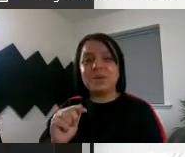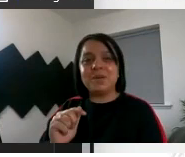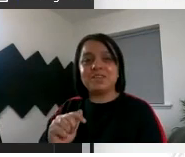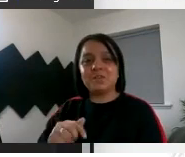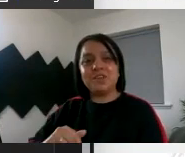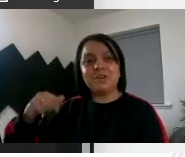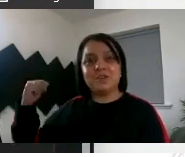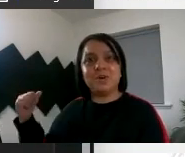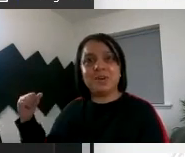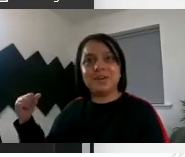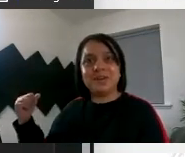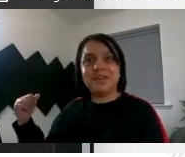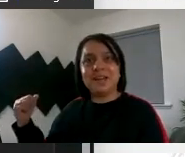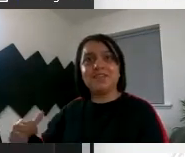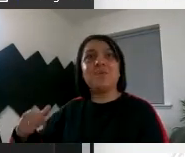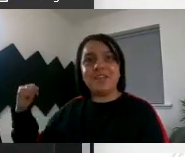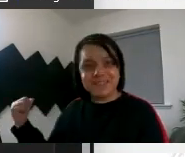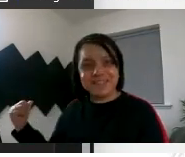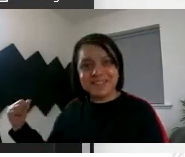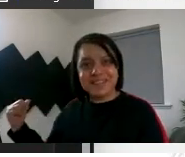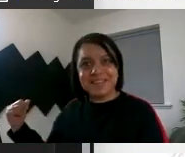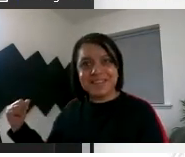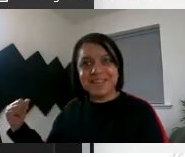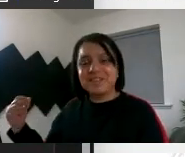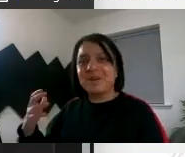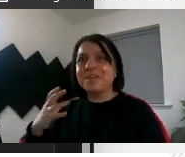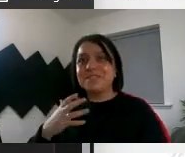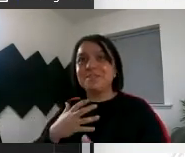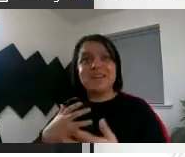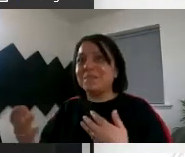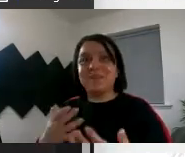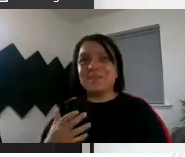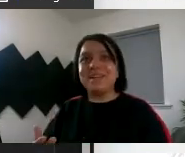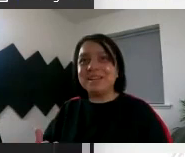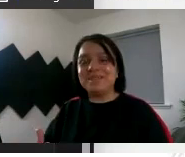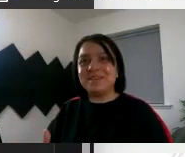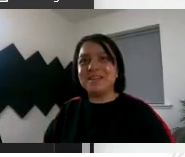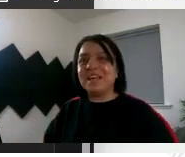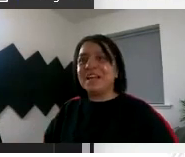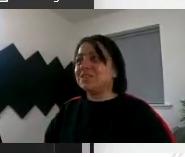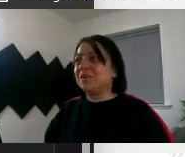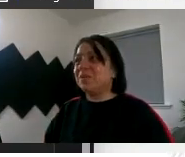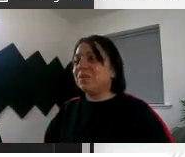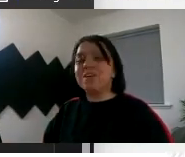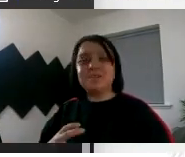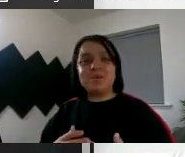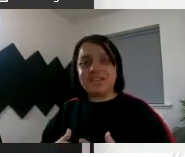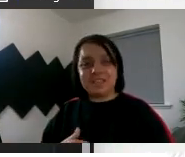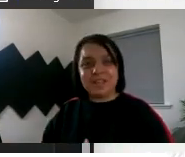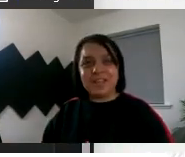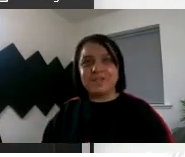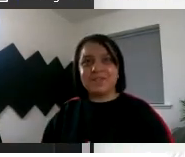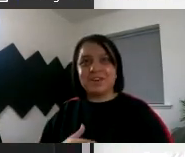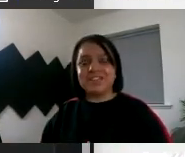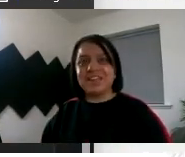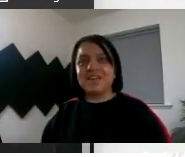wee means when you go to the toilet and have a wee. So it means something completely different. So we used to always take the mickey